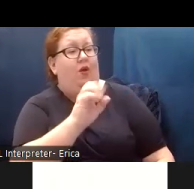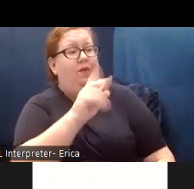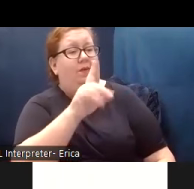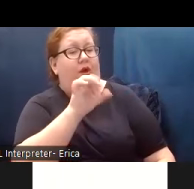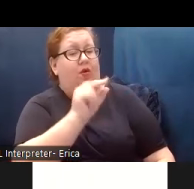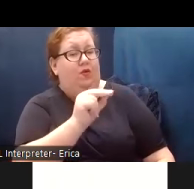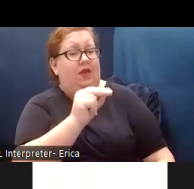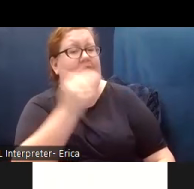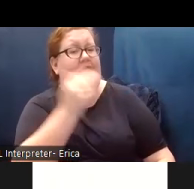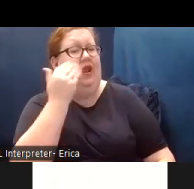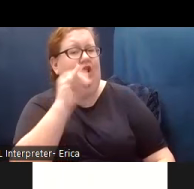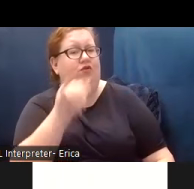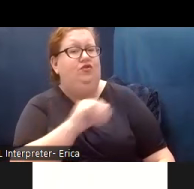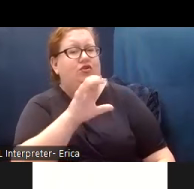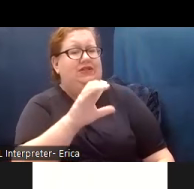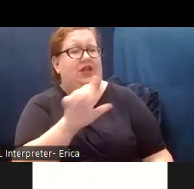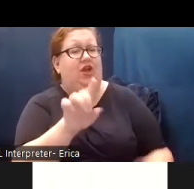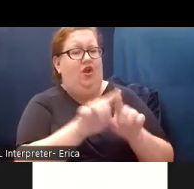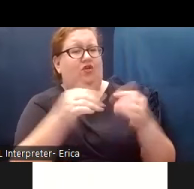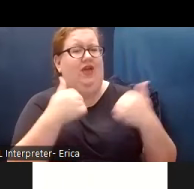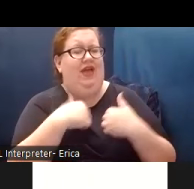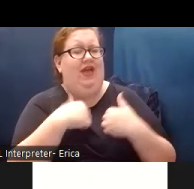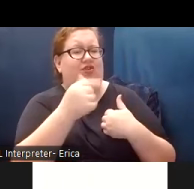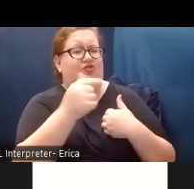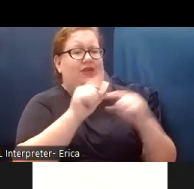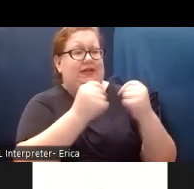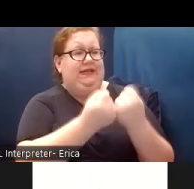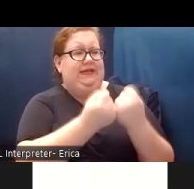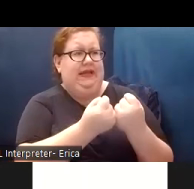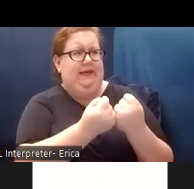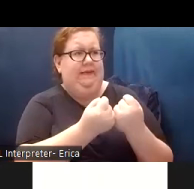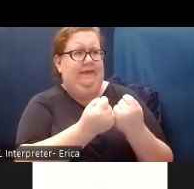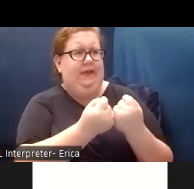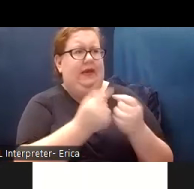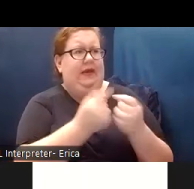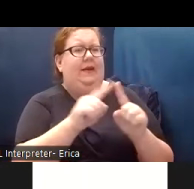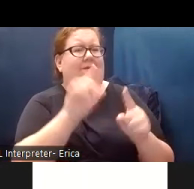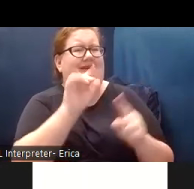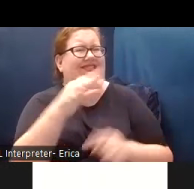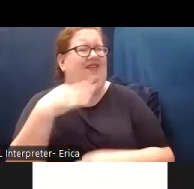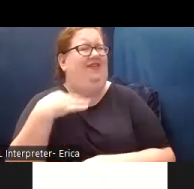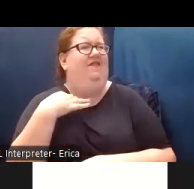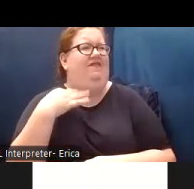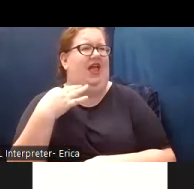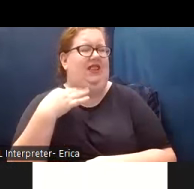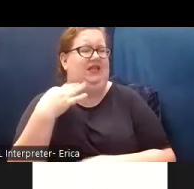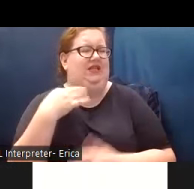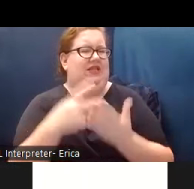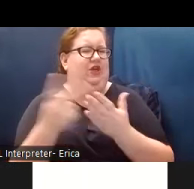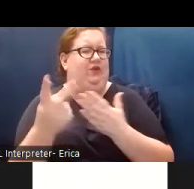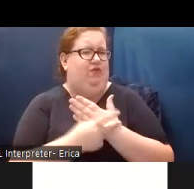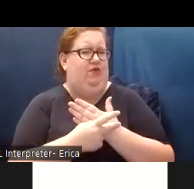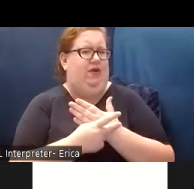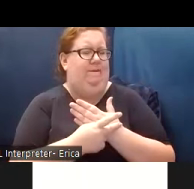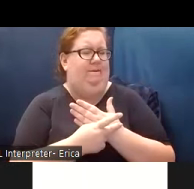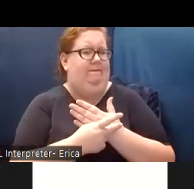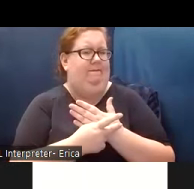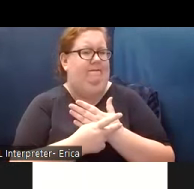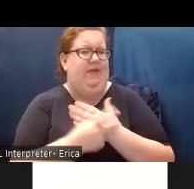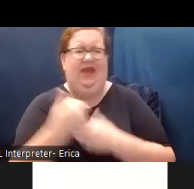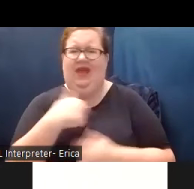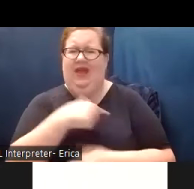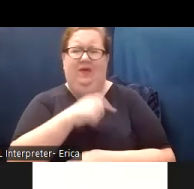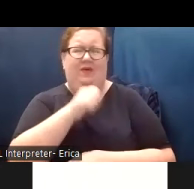Jersey City also has a green team, but it's a volunteer program and we don't